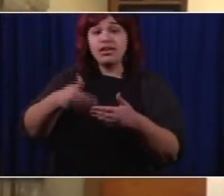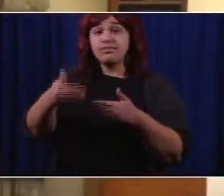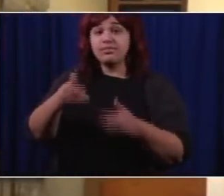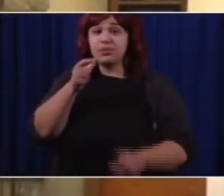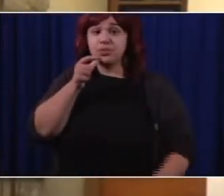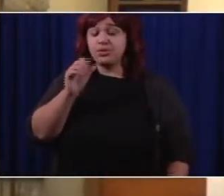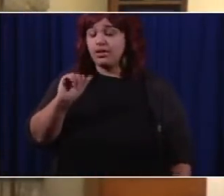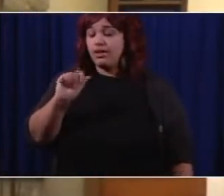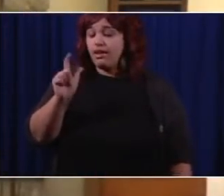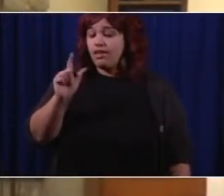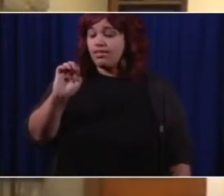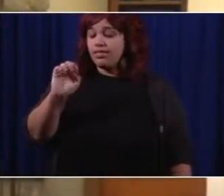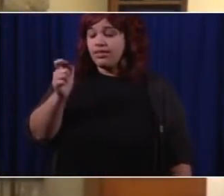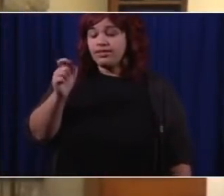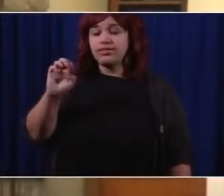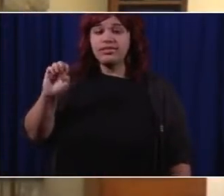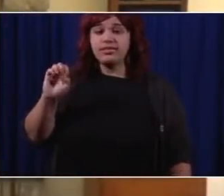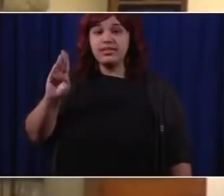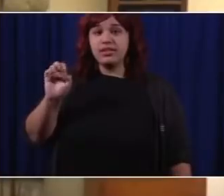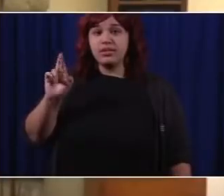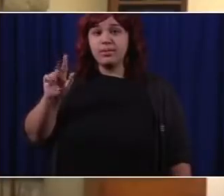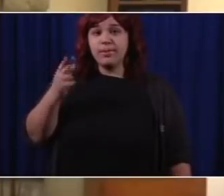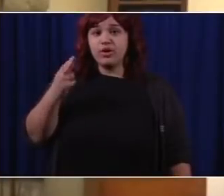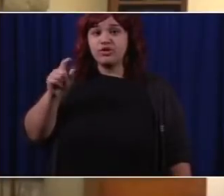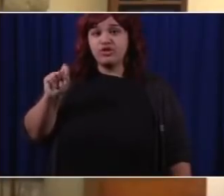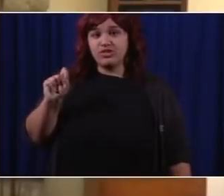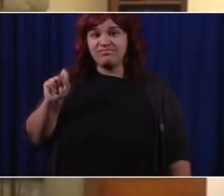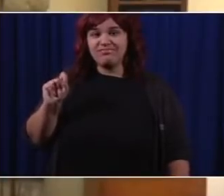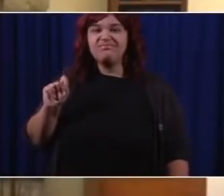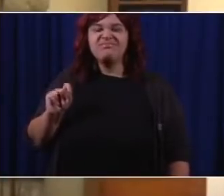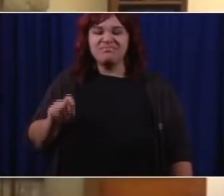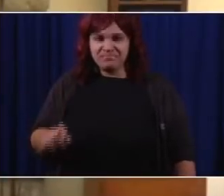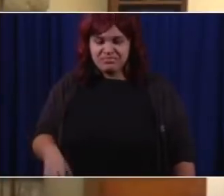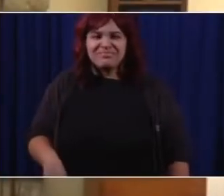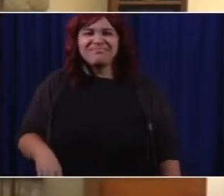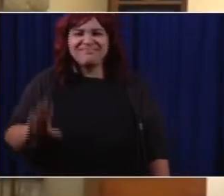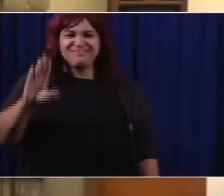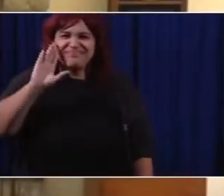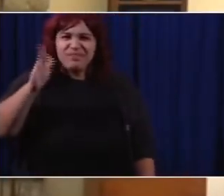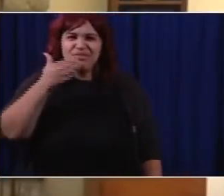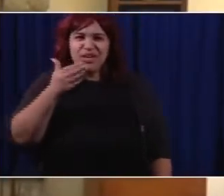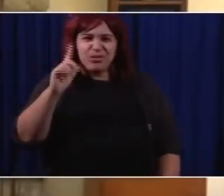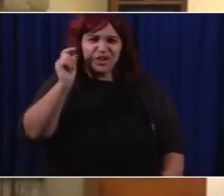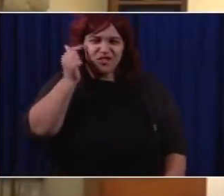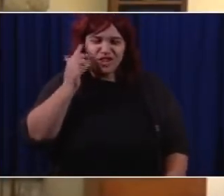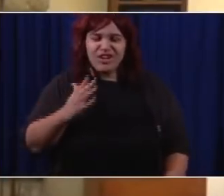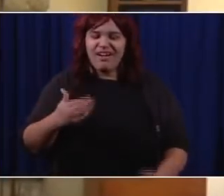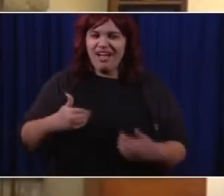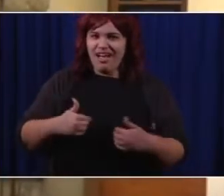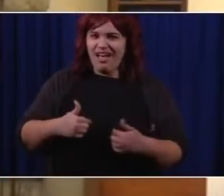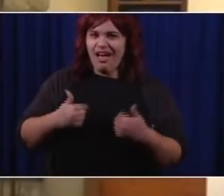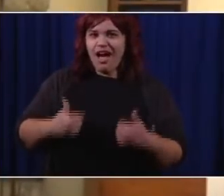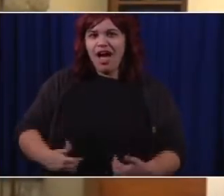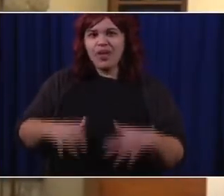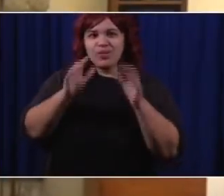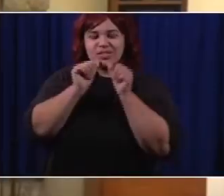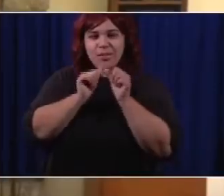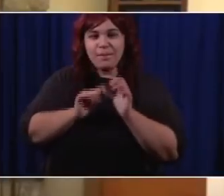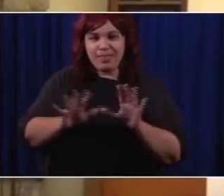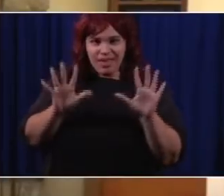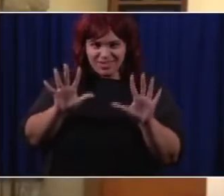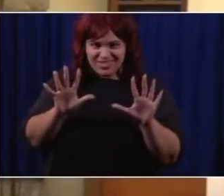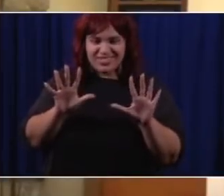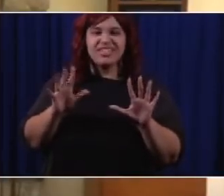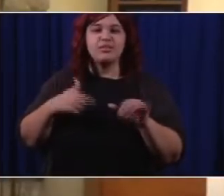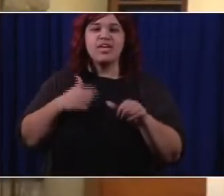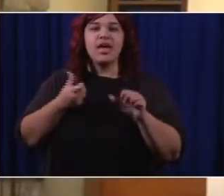Hey, Governor, thanks for this opportunity. I have the blessing and the pleasure to cover the Midwest for Bloomberg. And